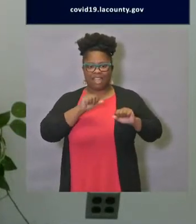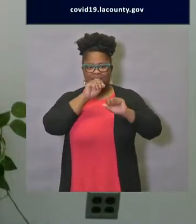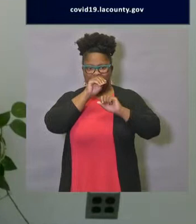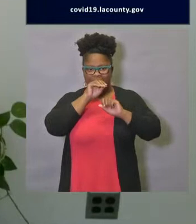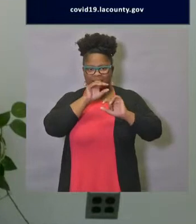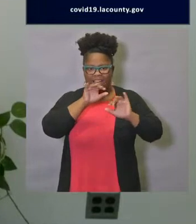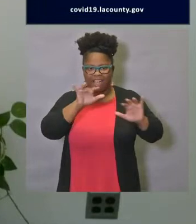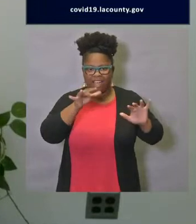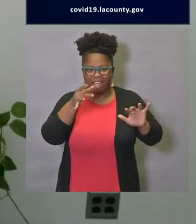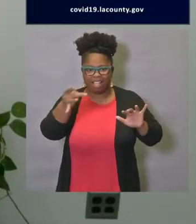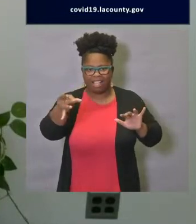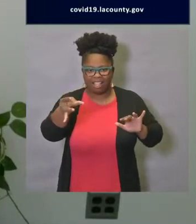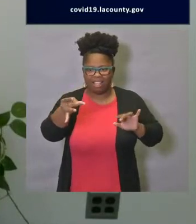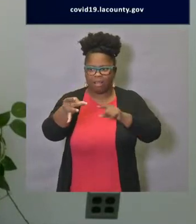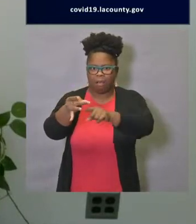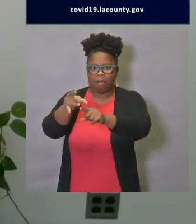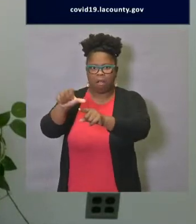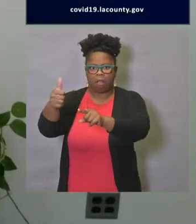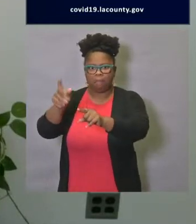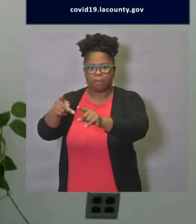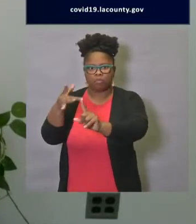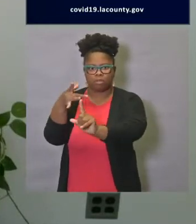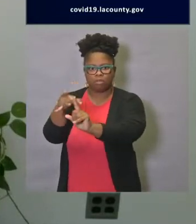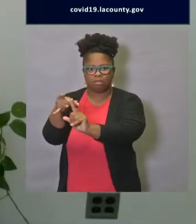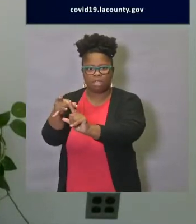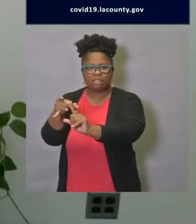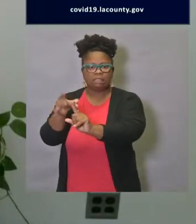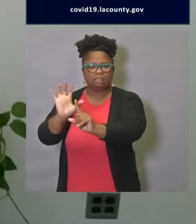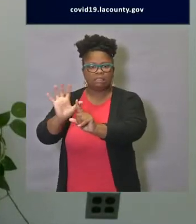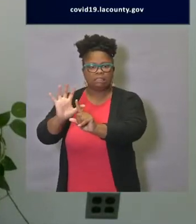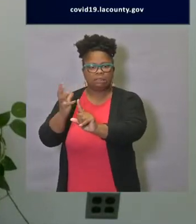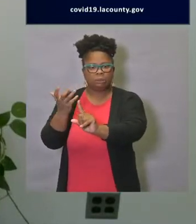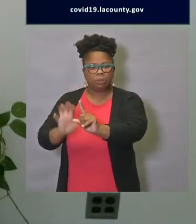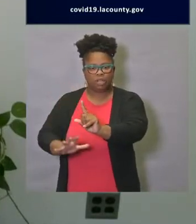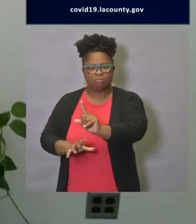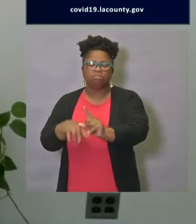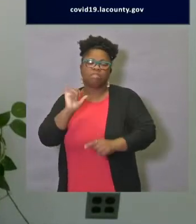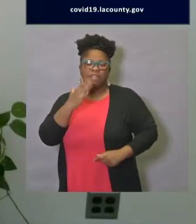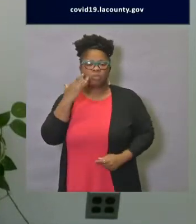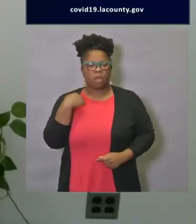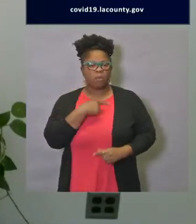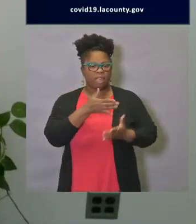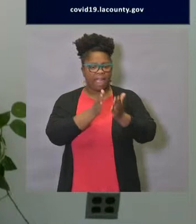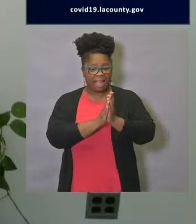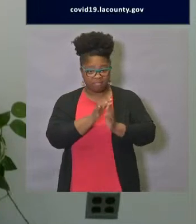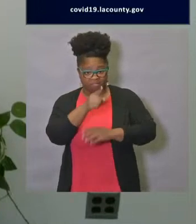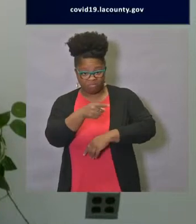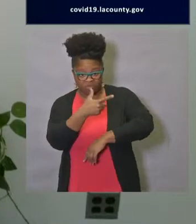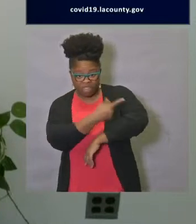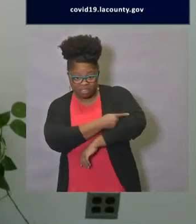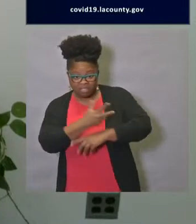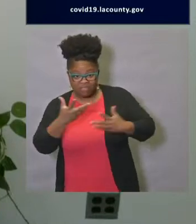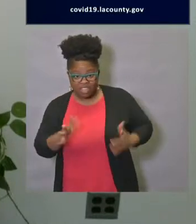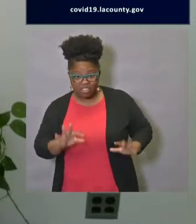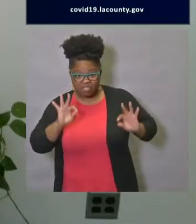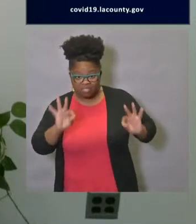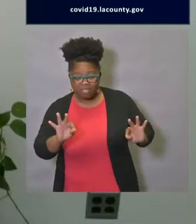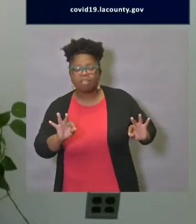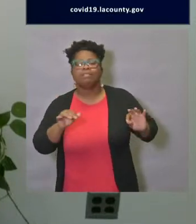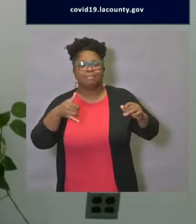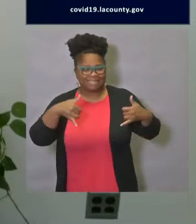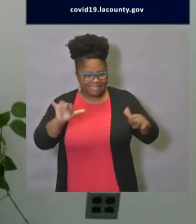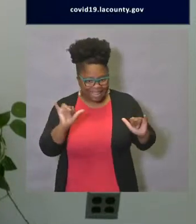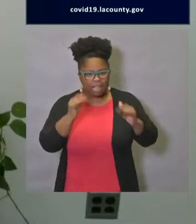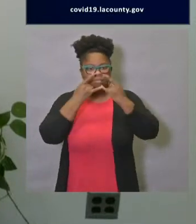they're completely asymptomatic for others. That's why we ask everyone who is vaccinated to continue to wear your face covering, keep your distance, wash